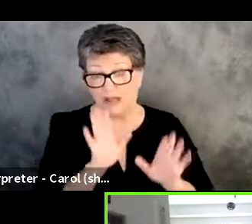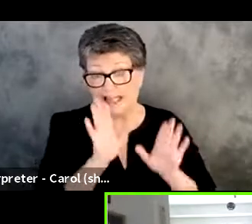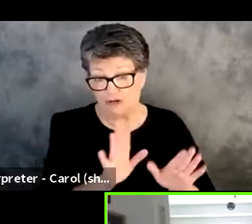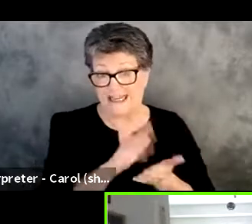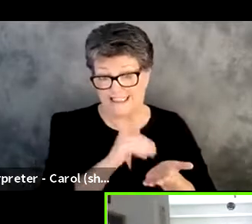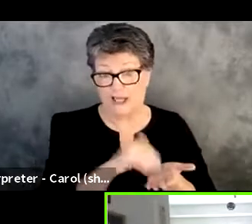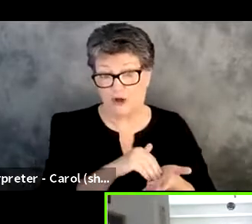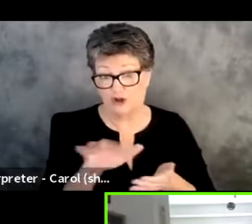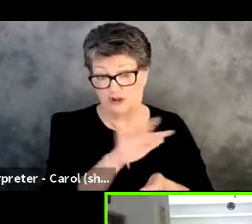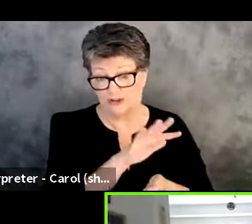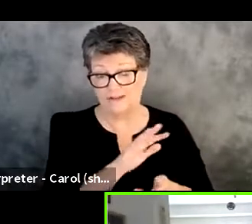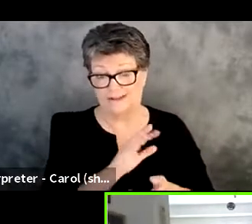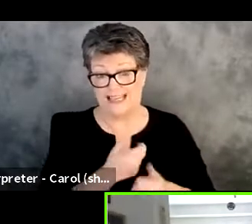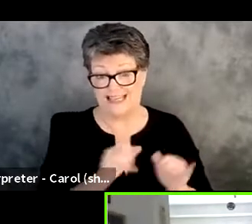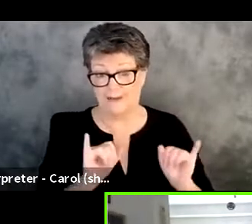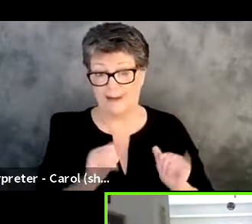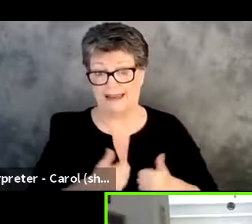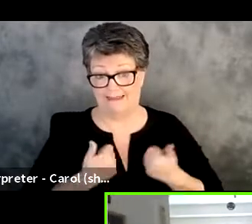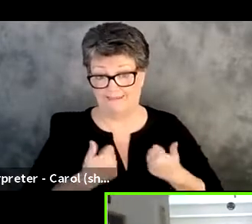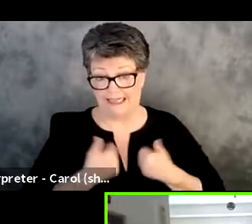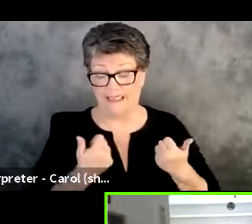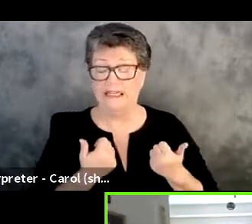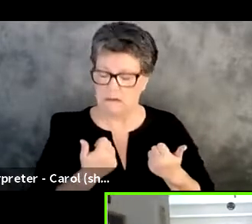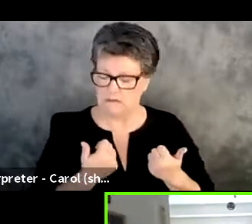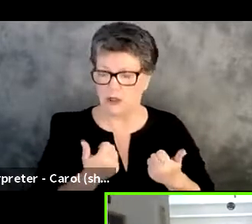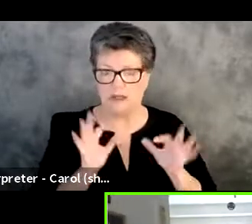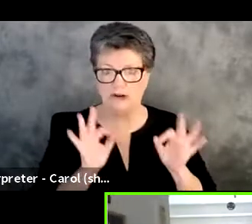centers that are doing really good work